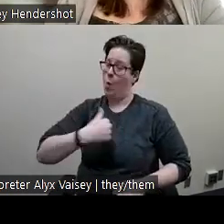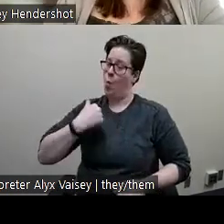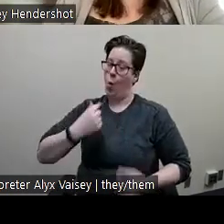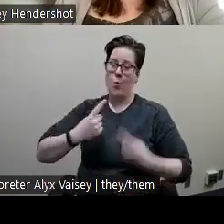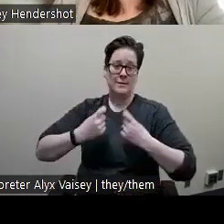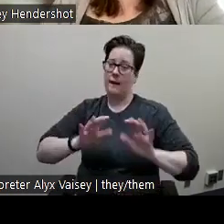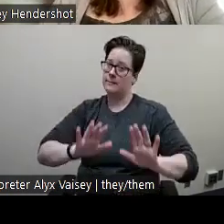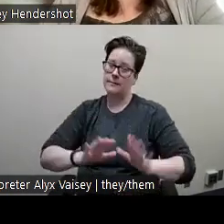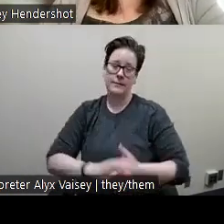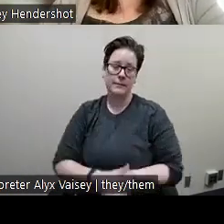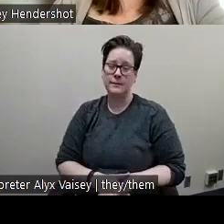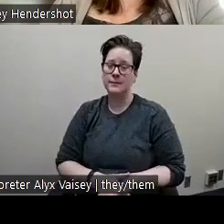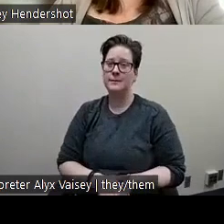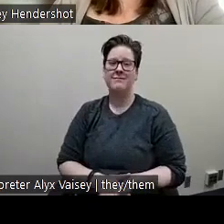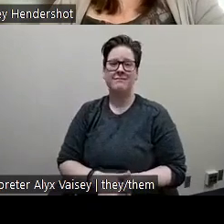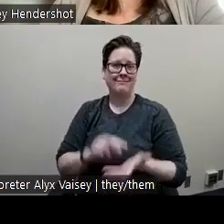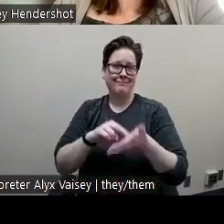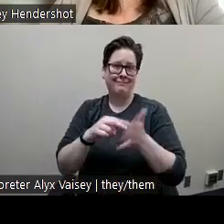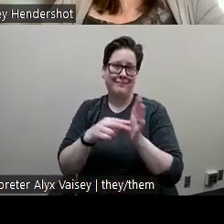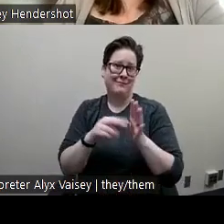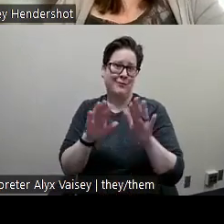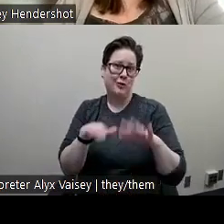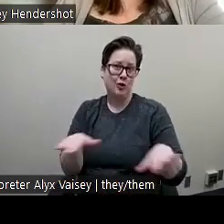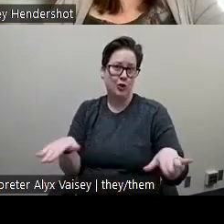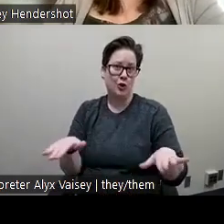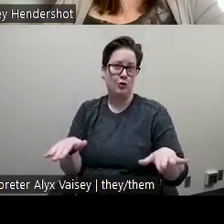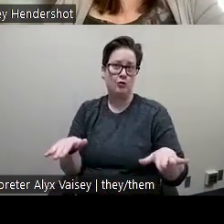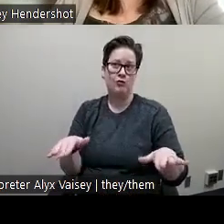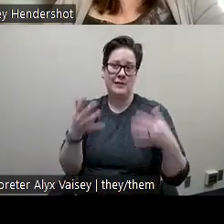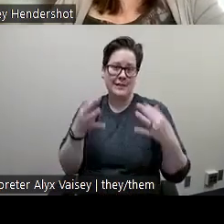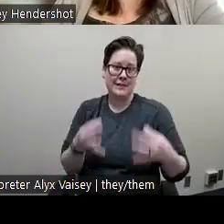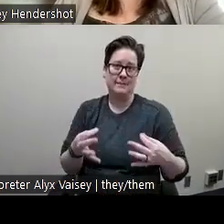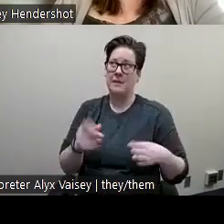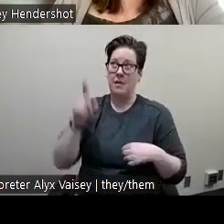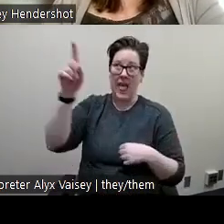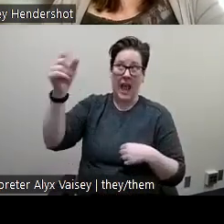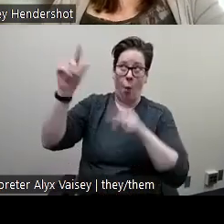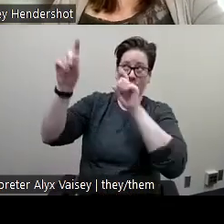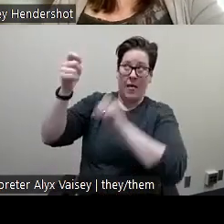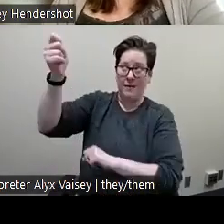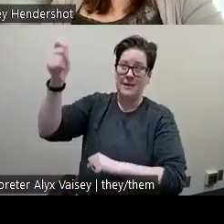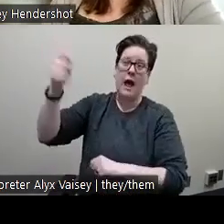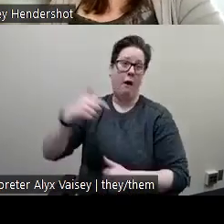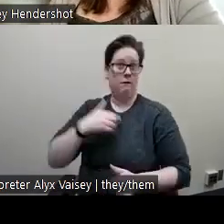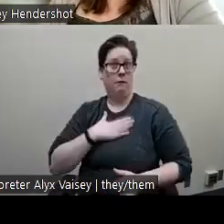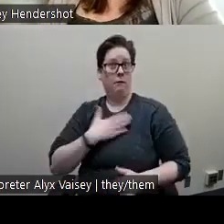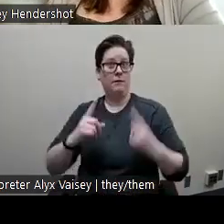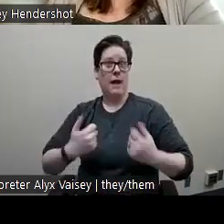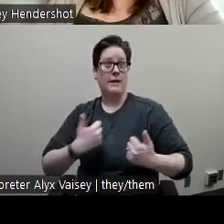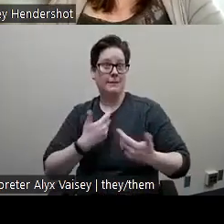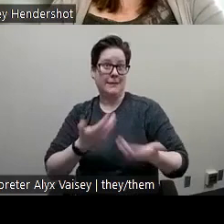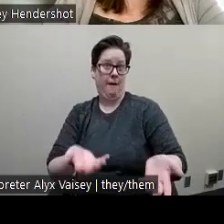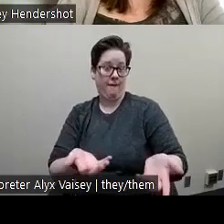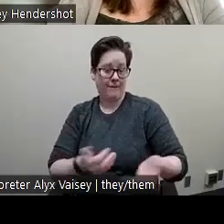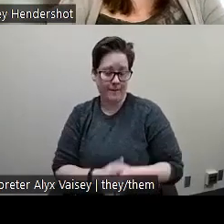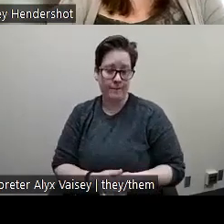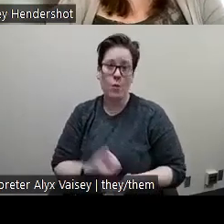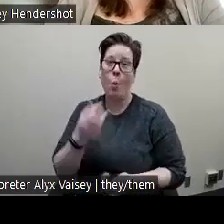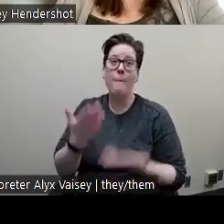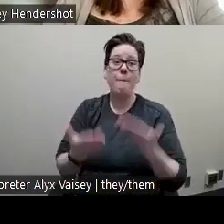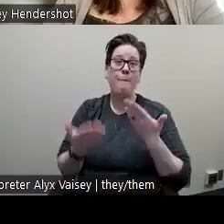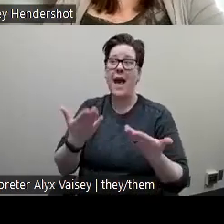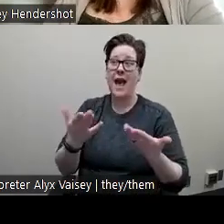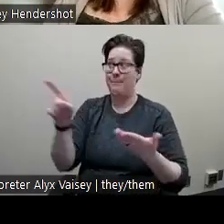align with that. So children opt to have testing because parents are opposed to it. The other thing is that those relatives may not be